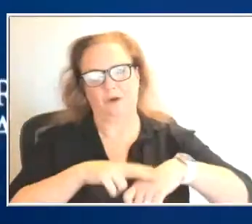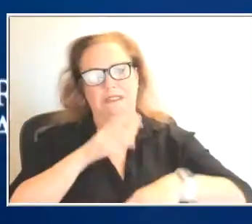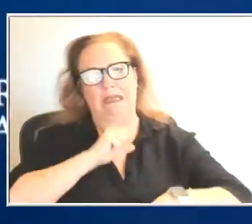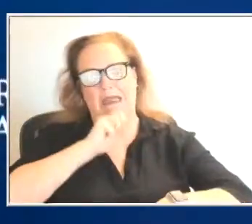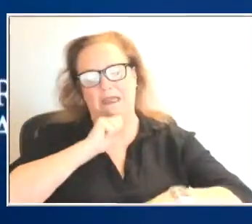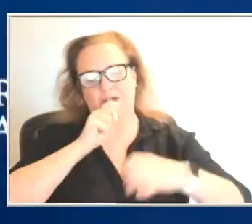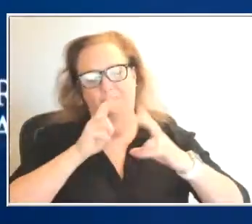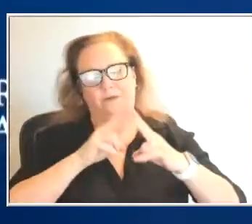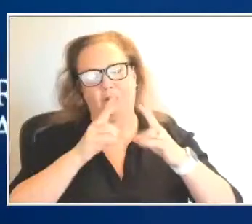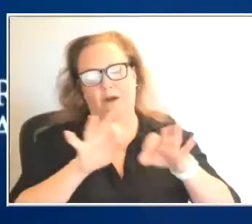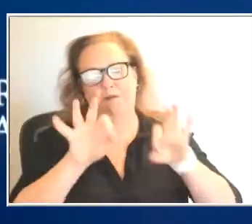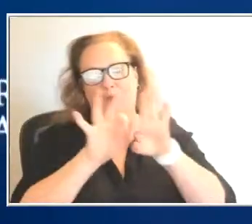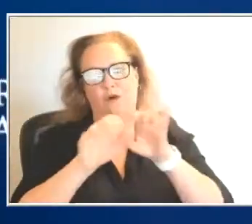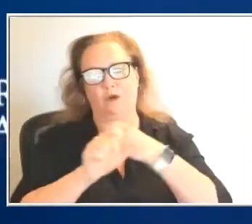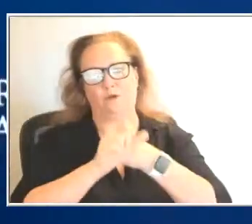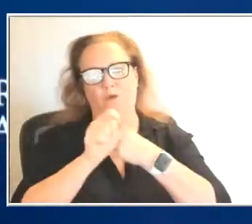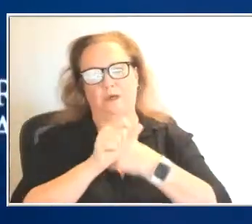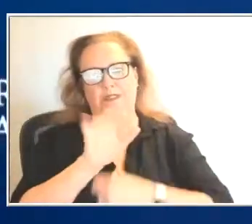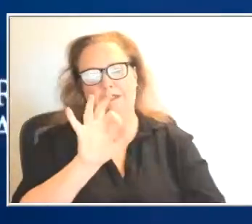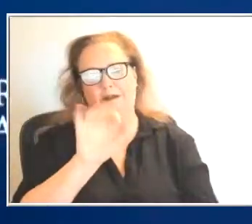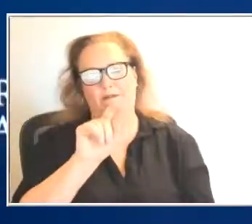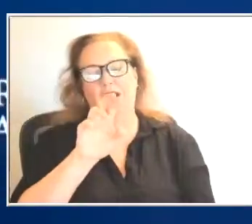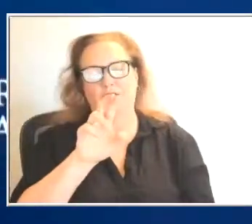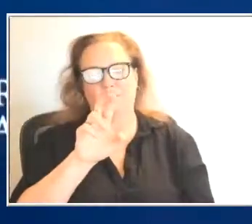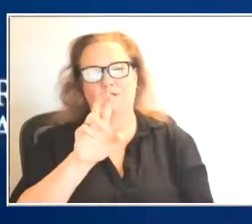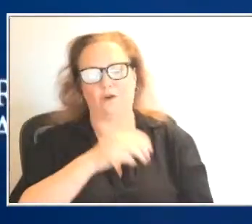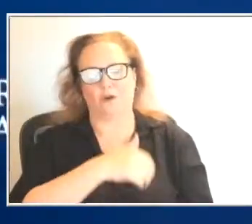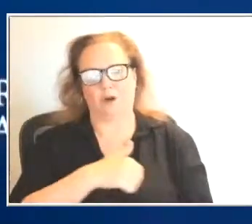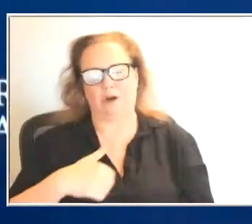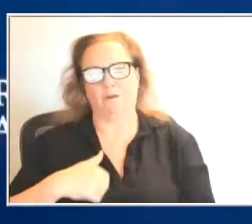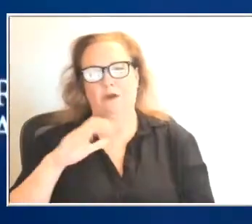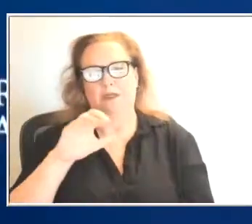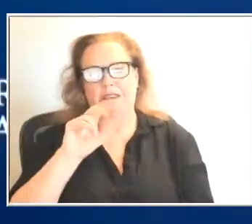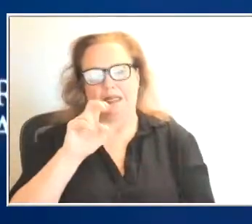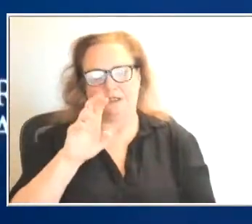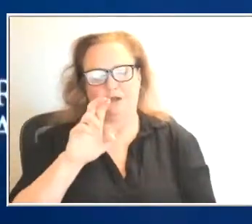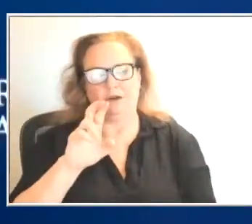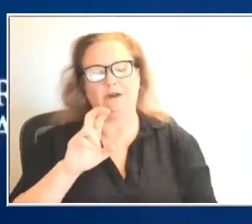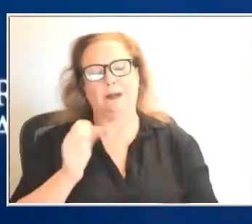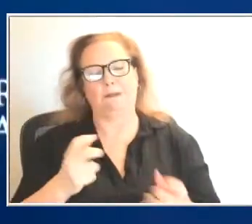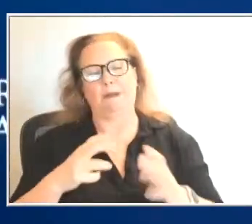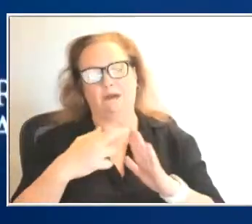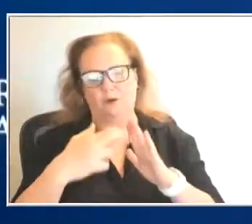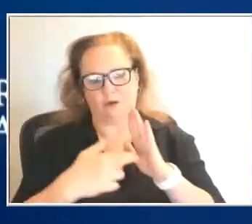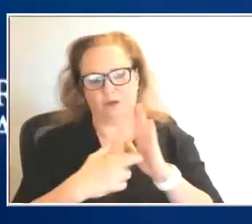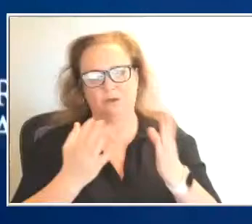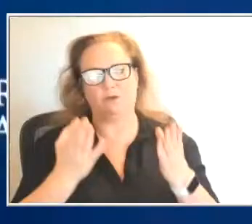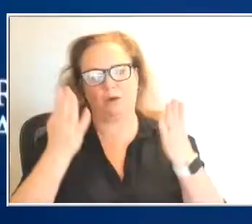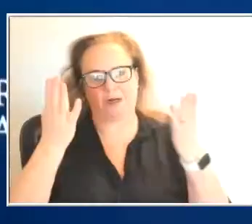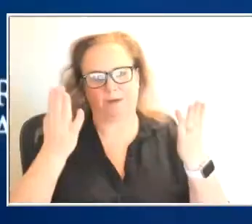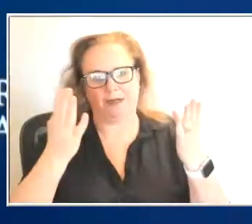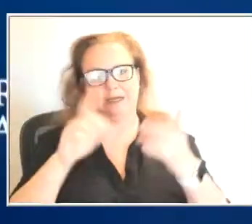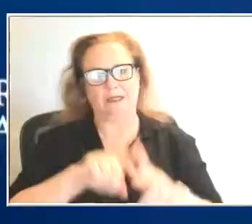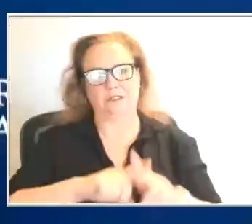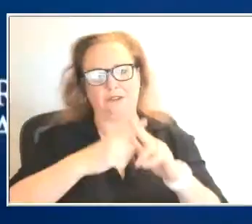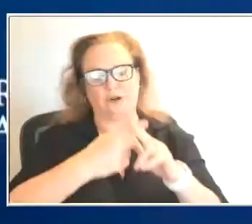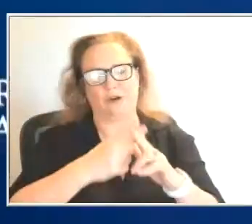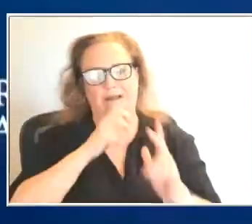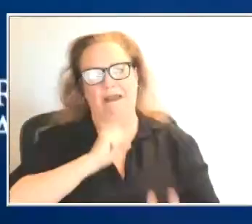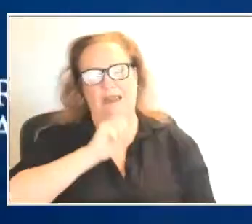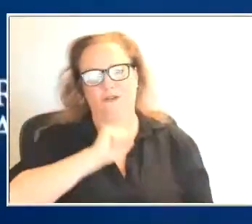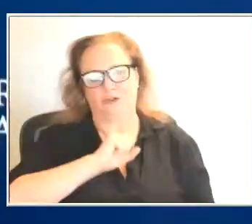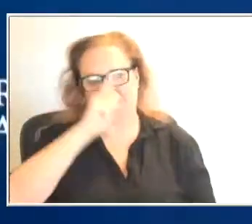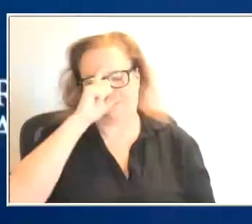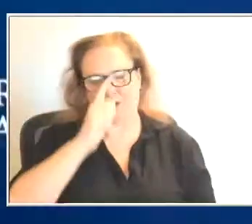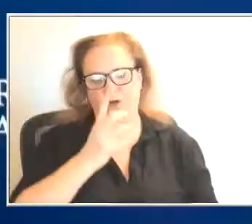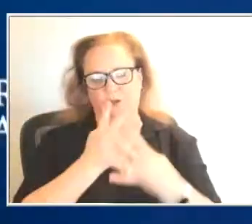important risk factor for breast cancer, and many of our guidelines recommend a starting age for